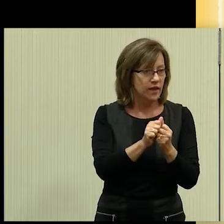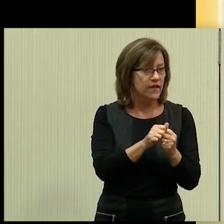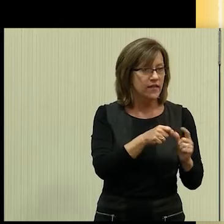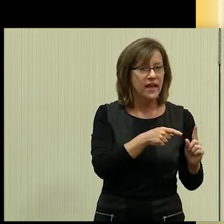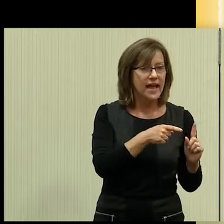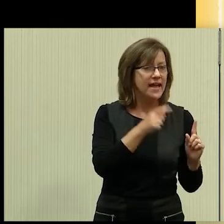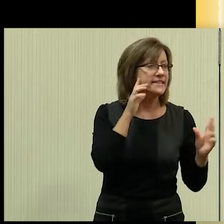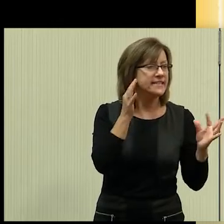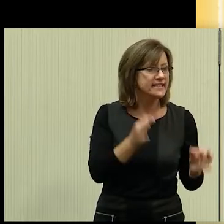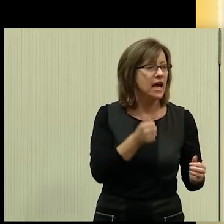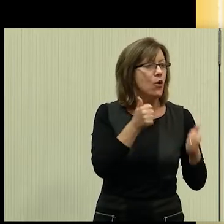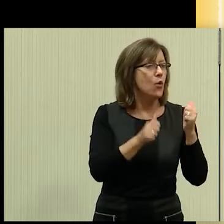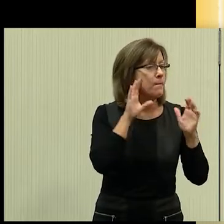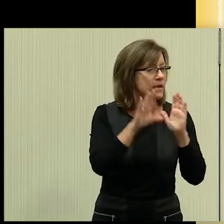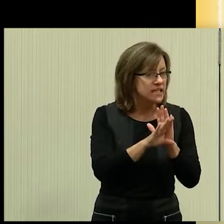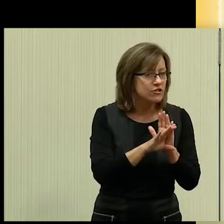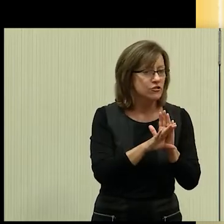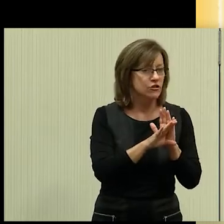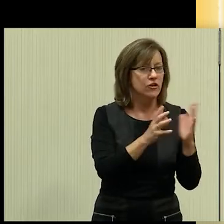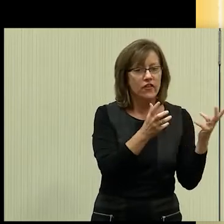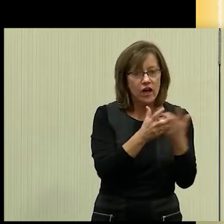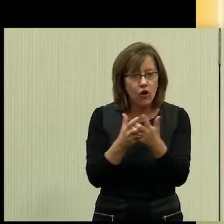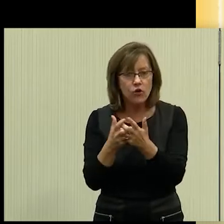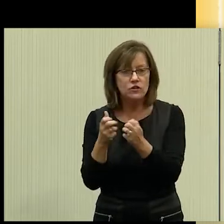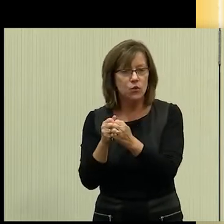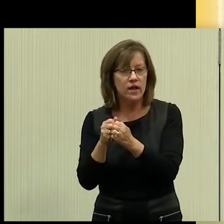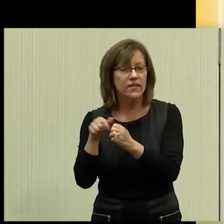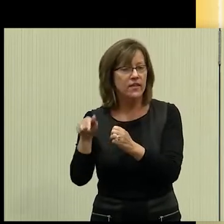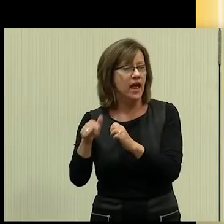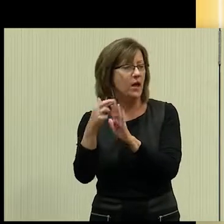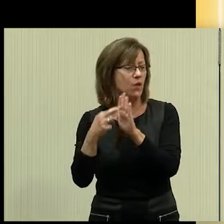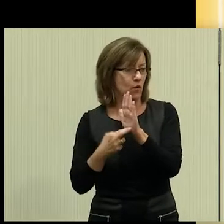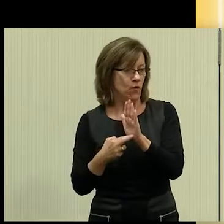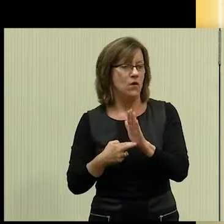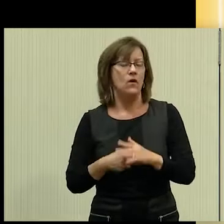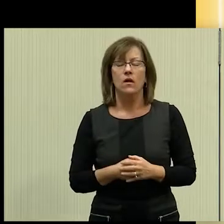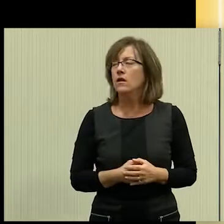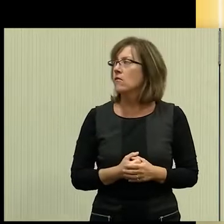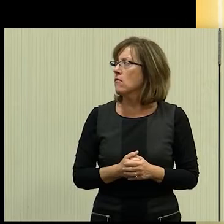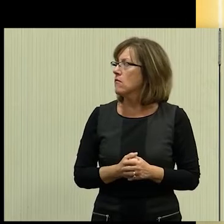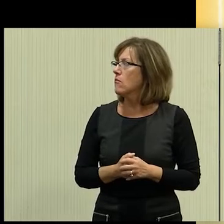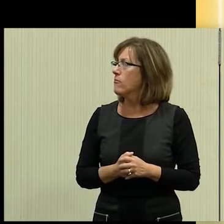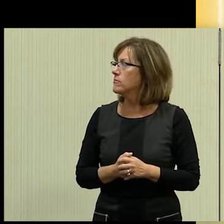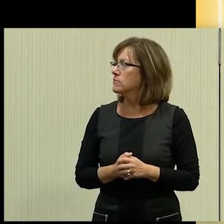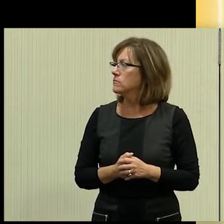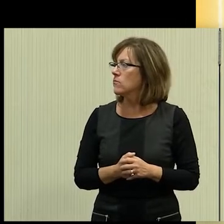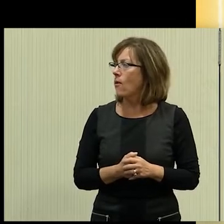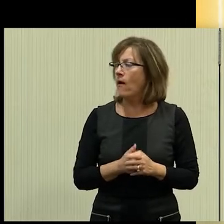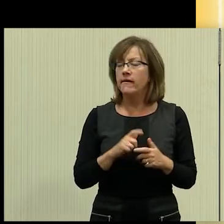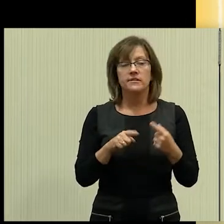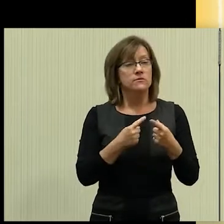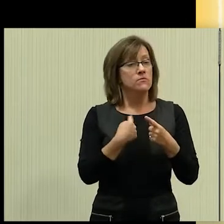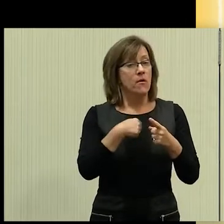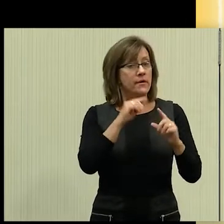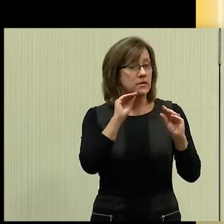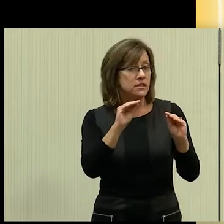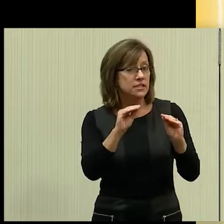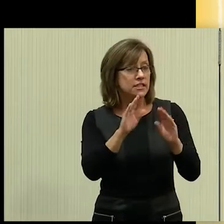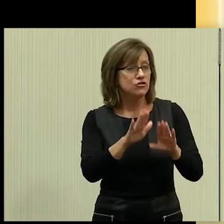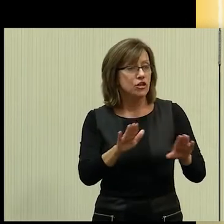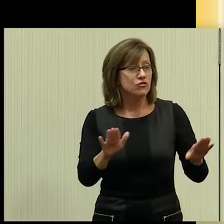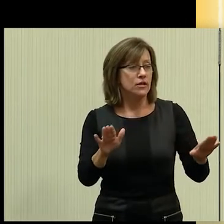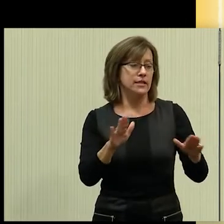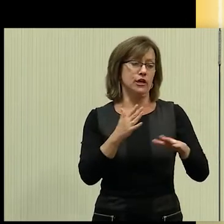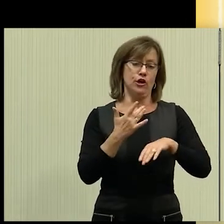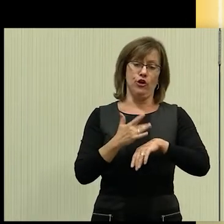what is the picture, the graphic that goes with the rule. The idea when we're teaching children, particularly early on rules,